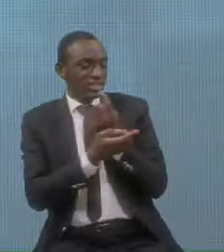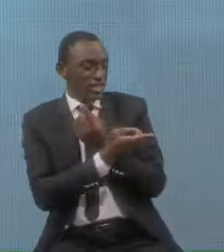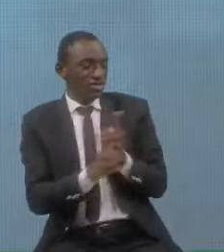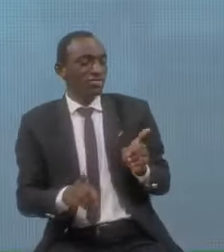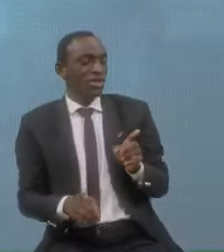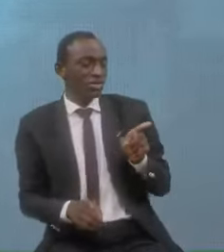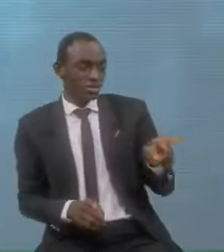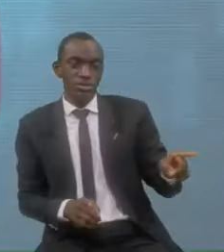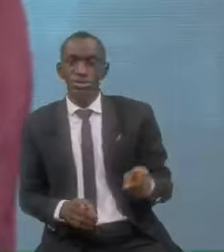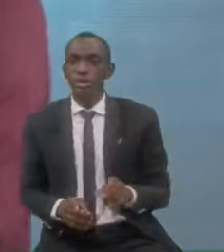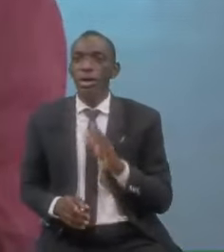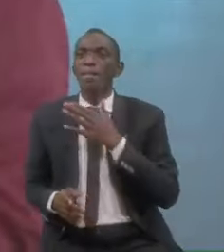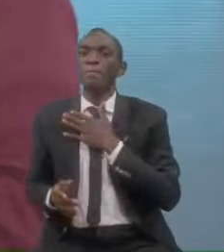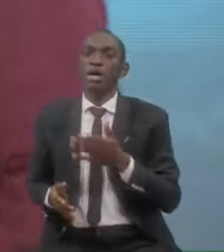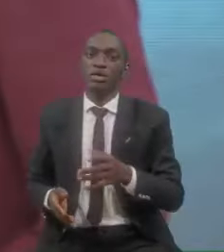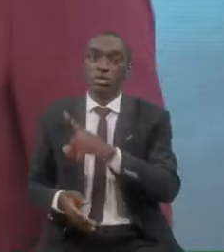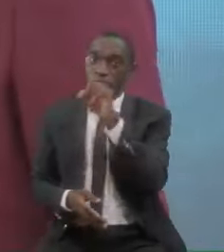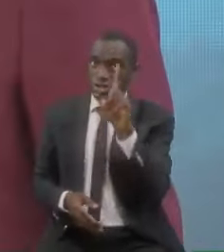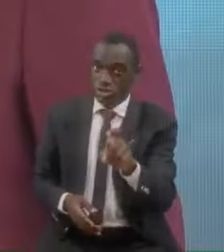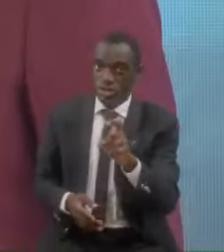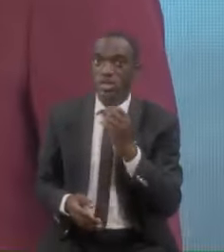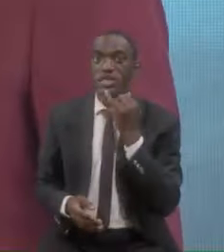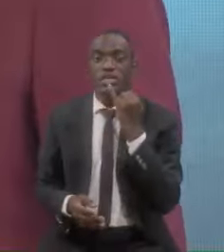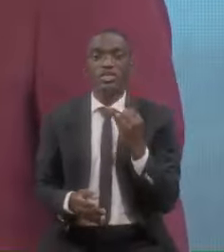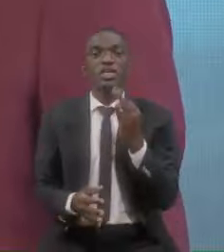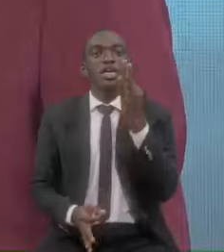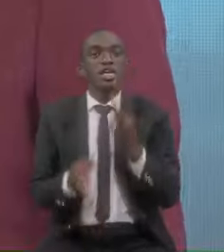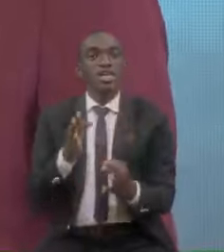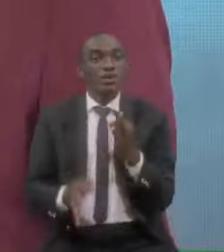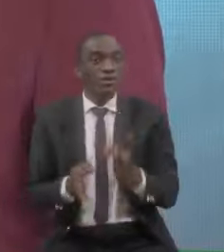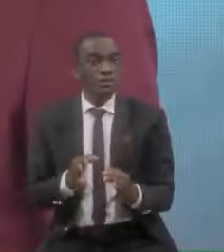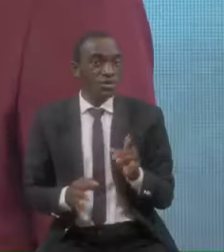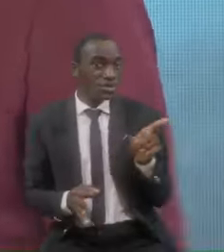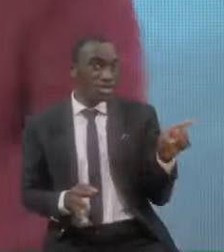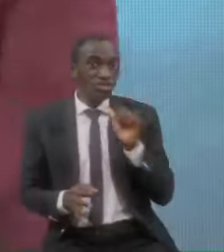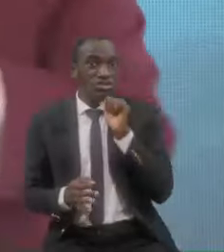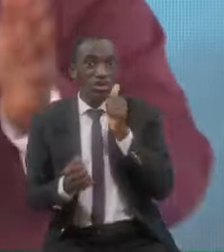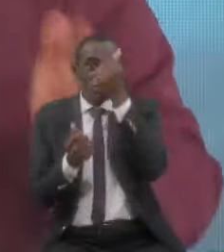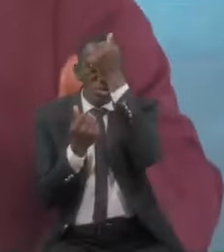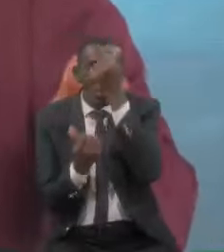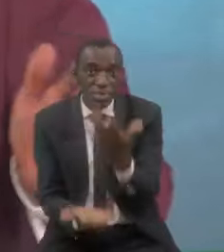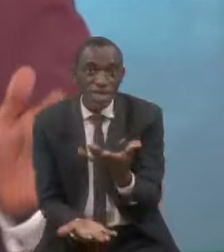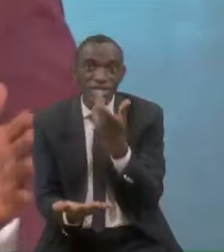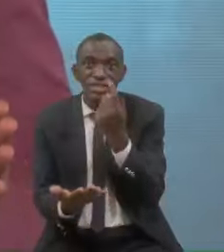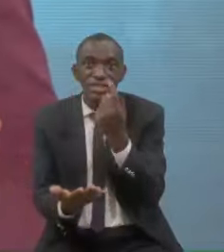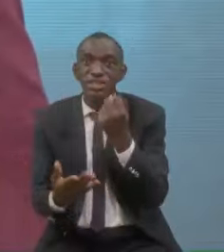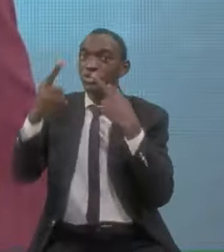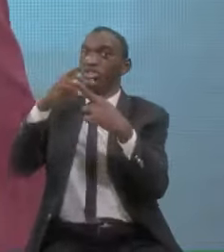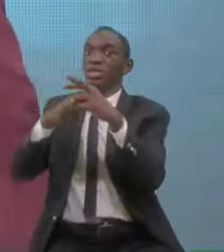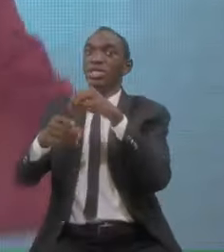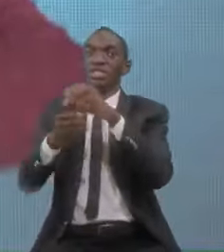question is, if he wasn't obedient to the vision in chapter